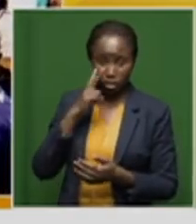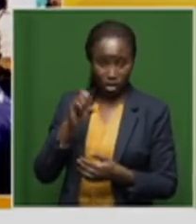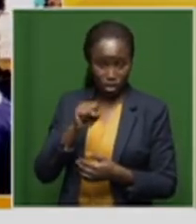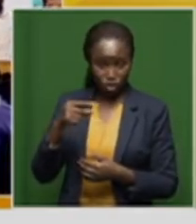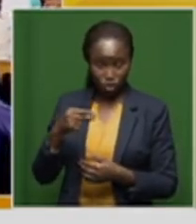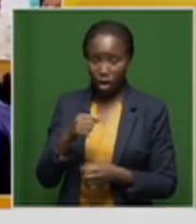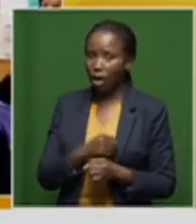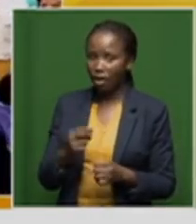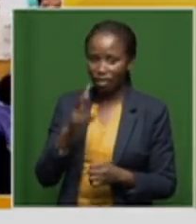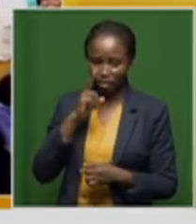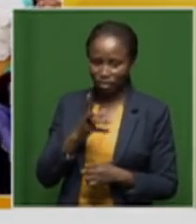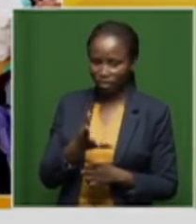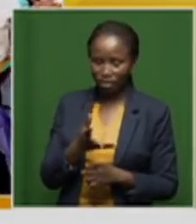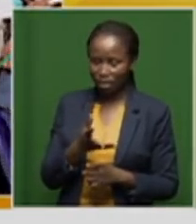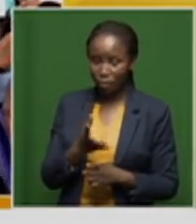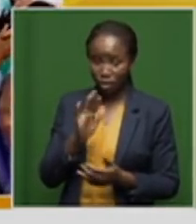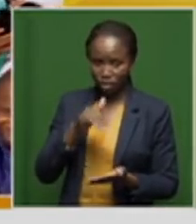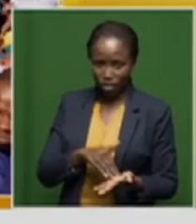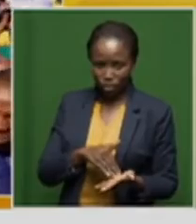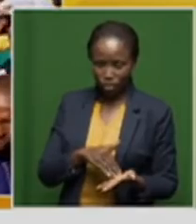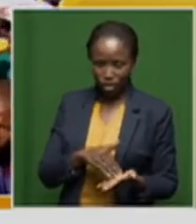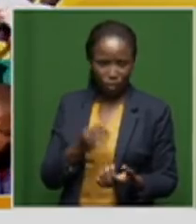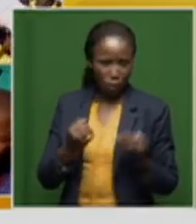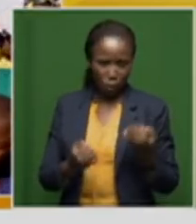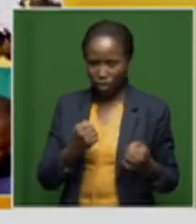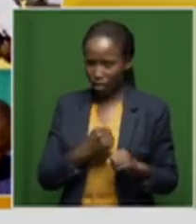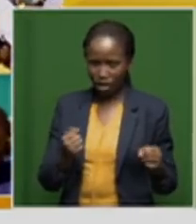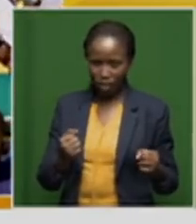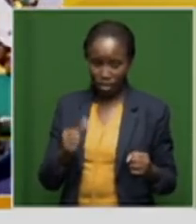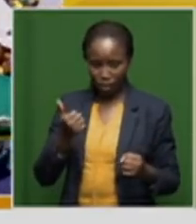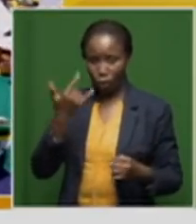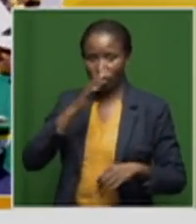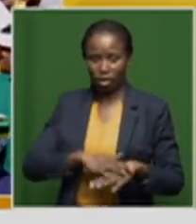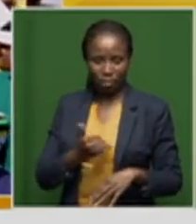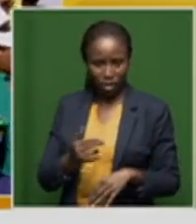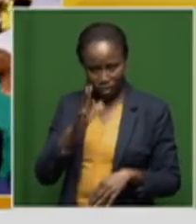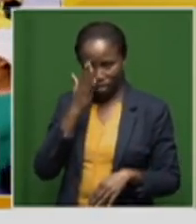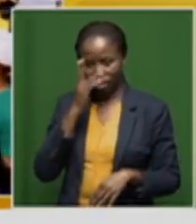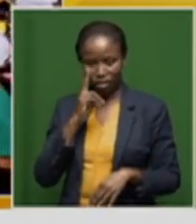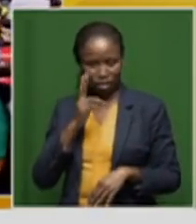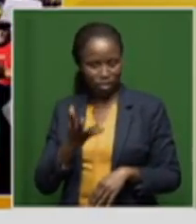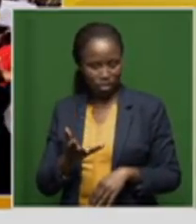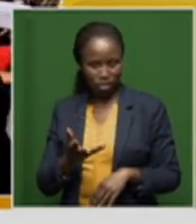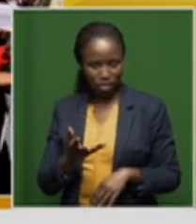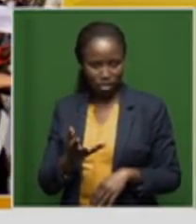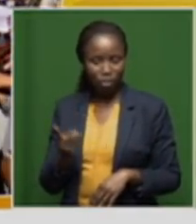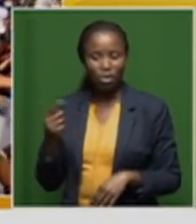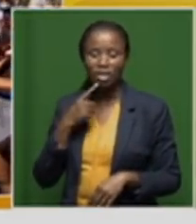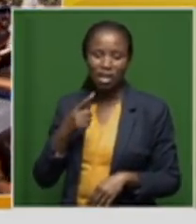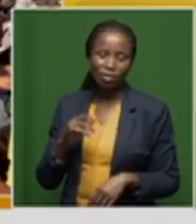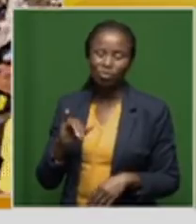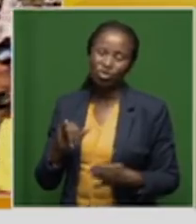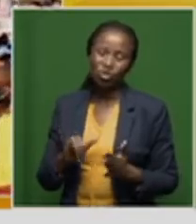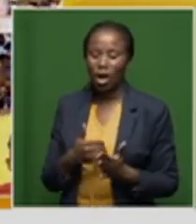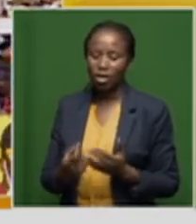General or the suspended Secretary General attending the court case. But his answer was that it just so happened that it